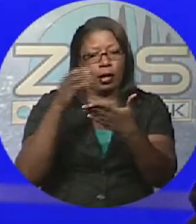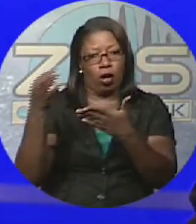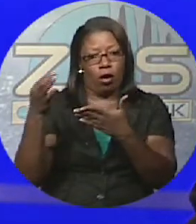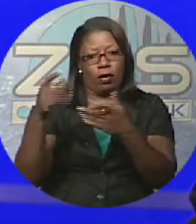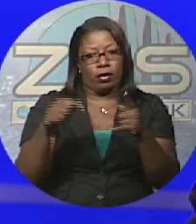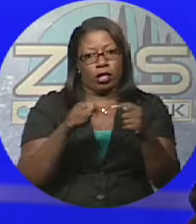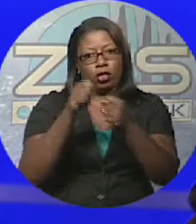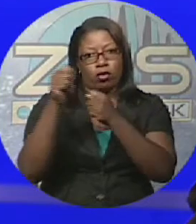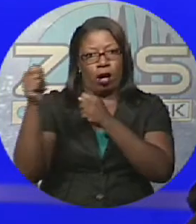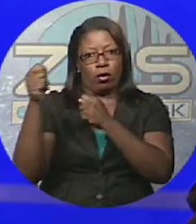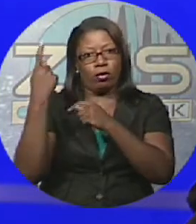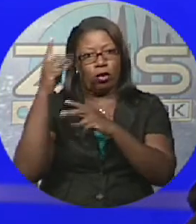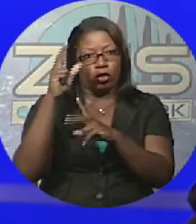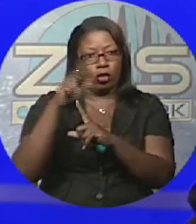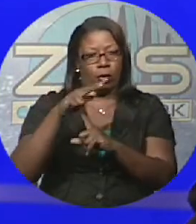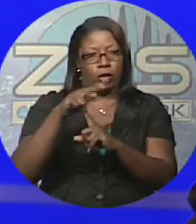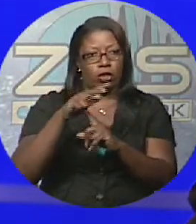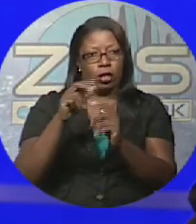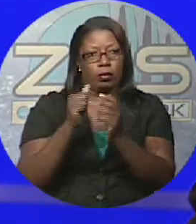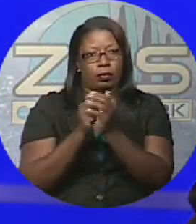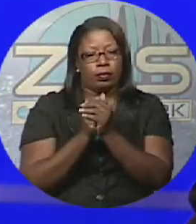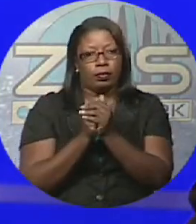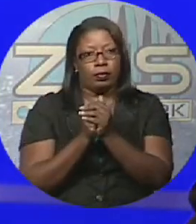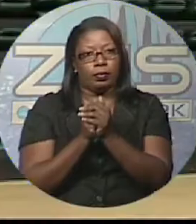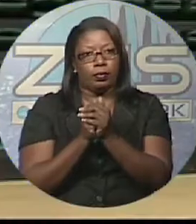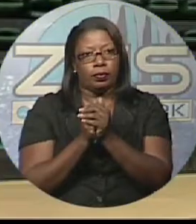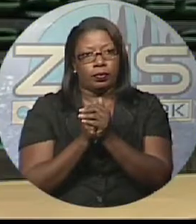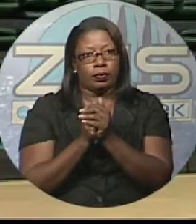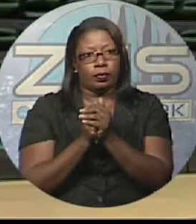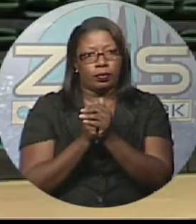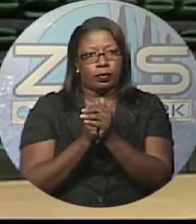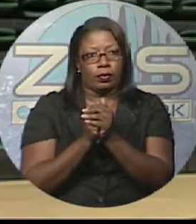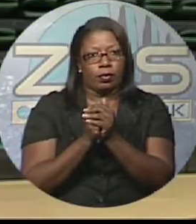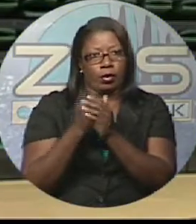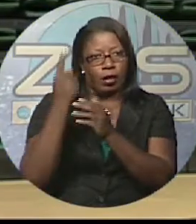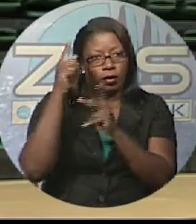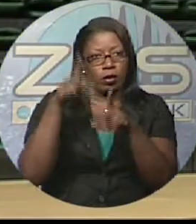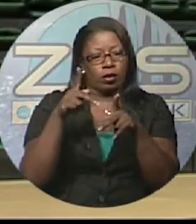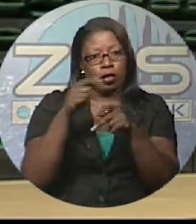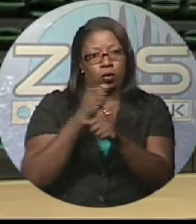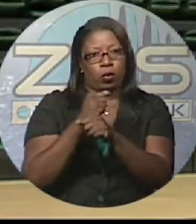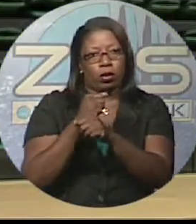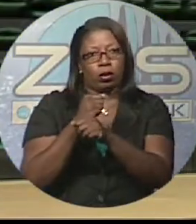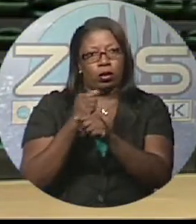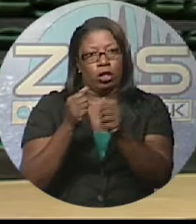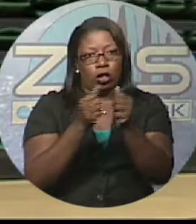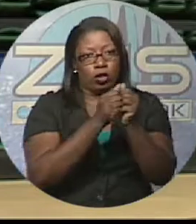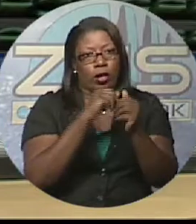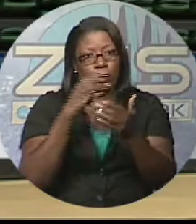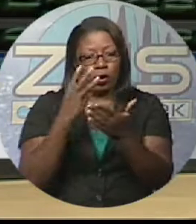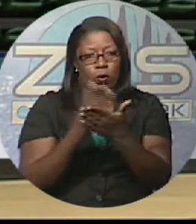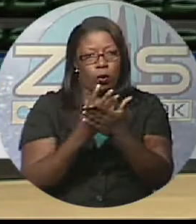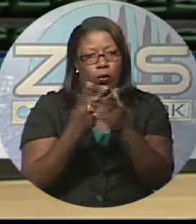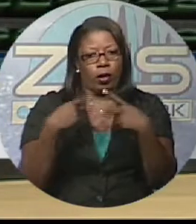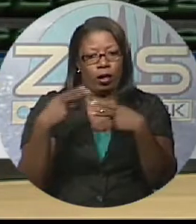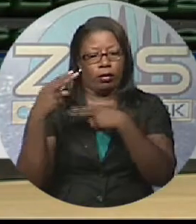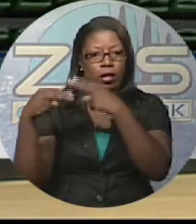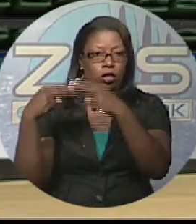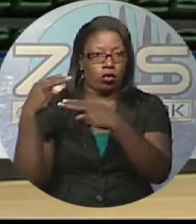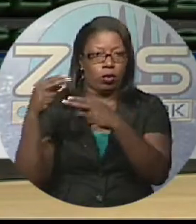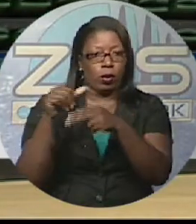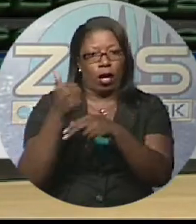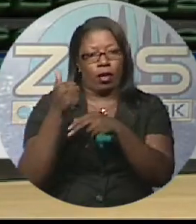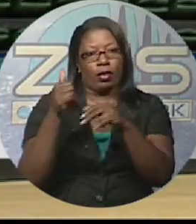for the Caribbean Championships. I think everyone gelling together well. We have some history with other players on the